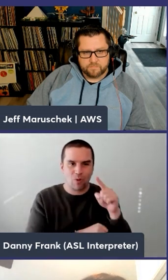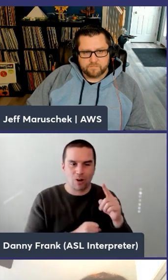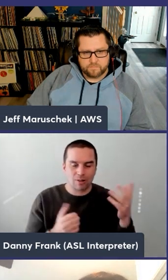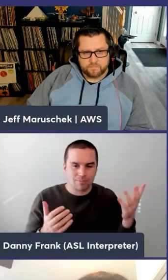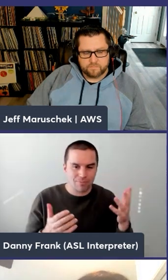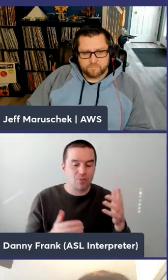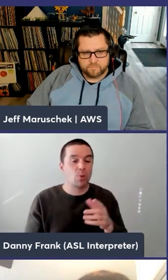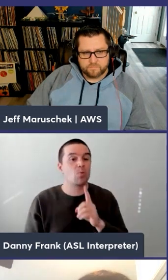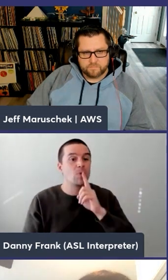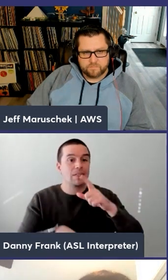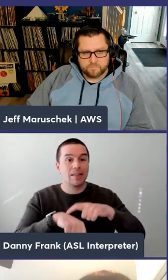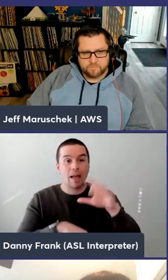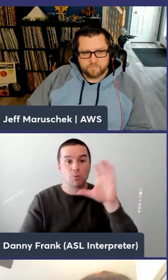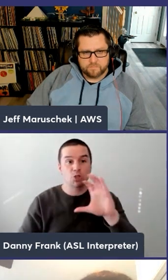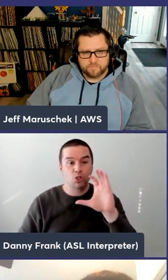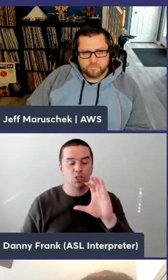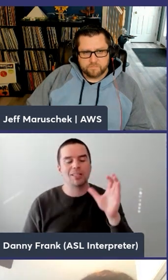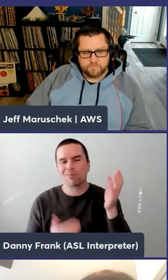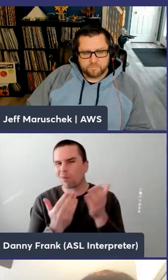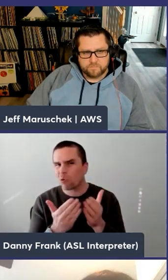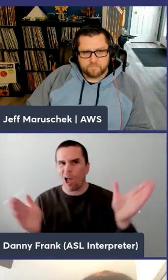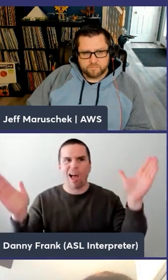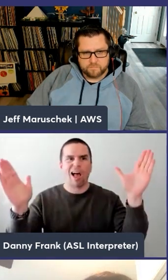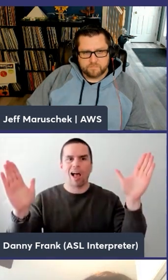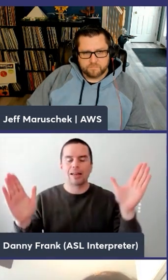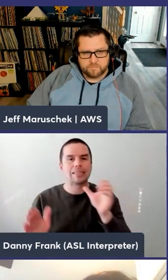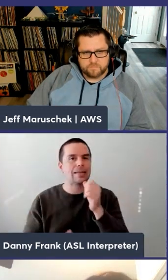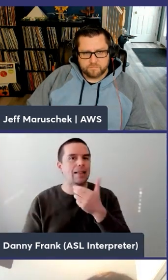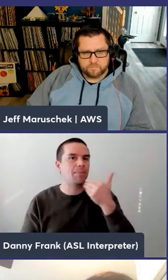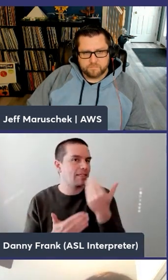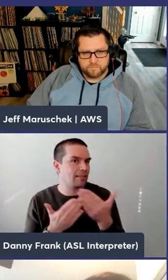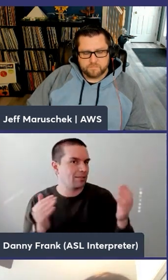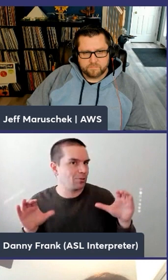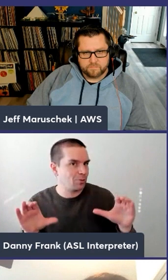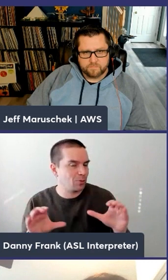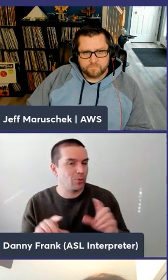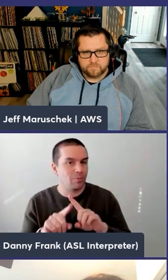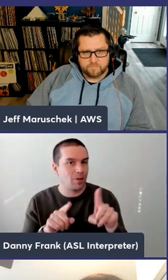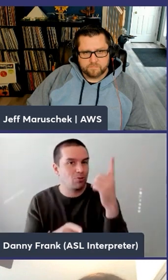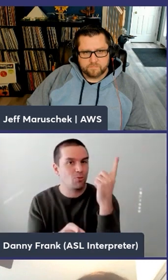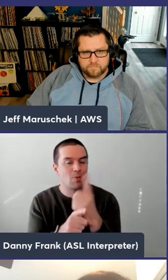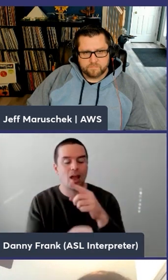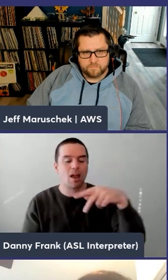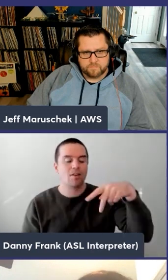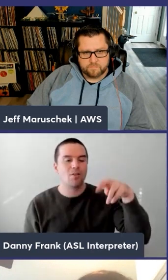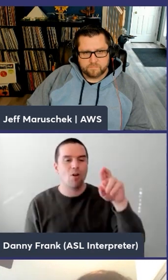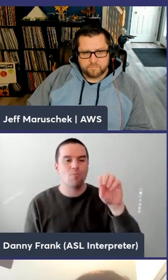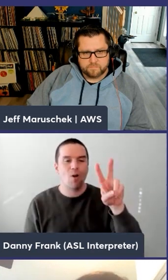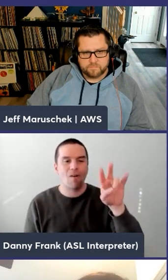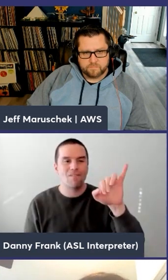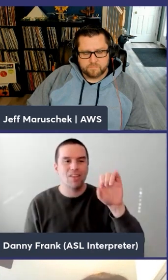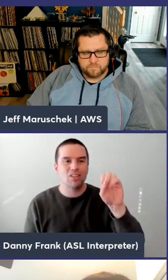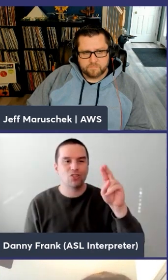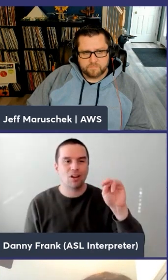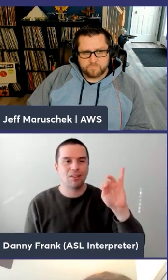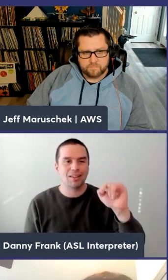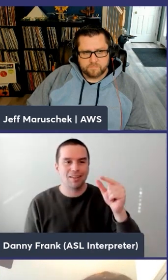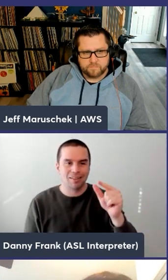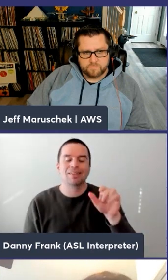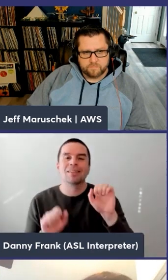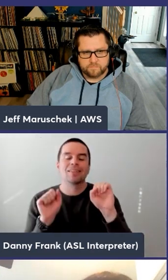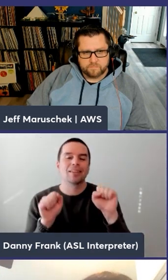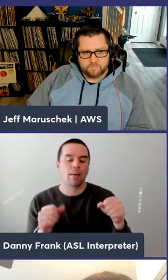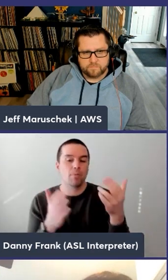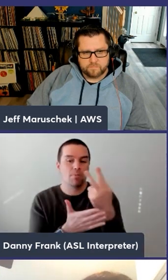time searches with very broad searches isn't the best thing to do. But you're right, provisioning can be both